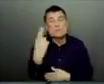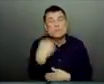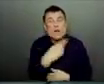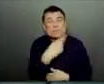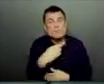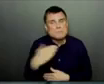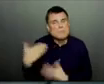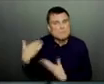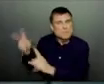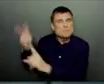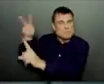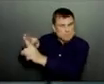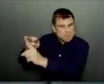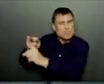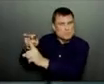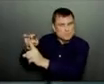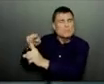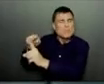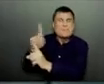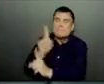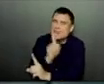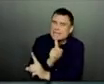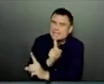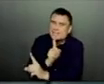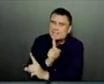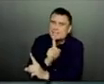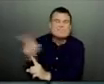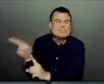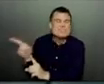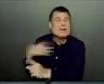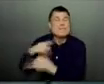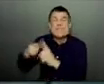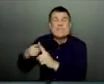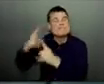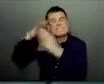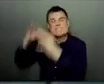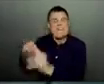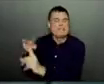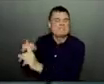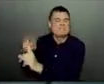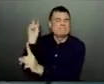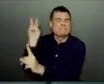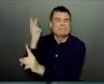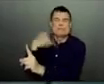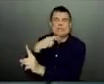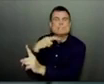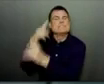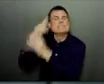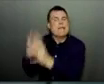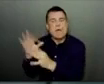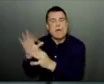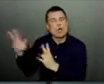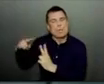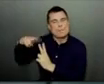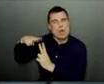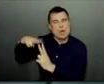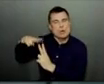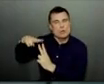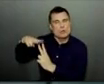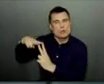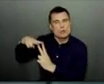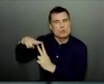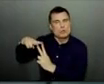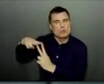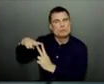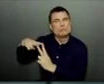And I would encourage all of us to think about that. It's not just about tonight. It's about supporting our